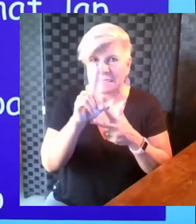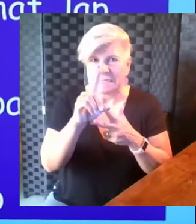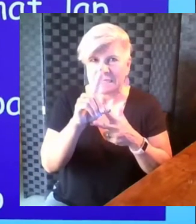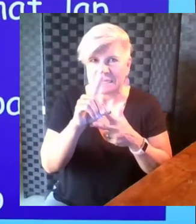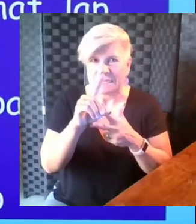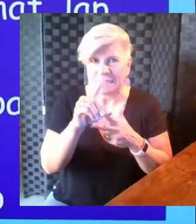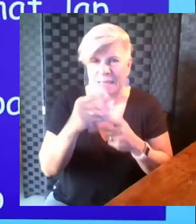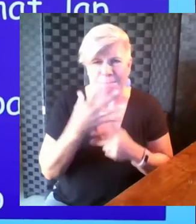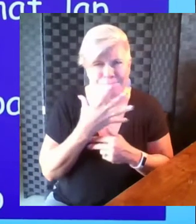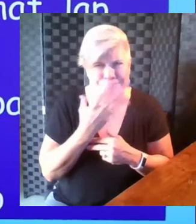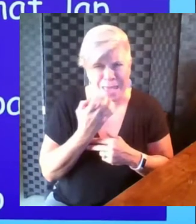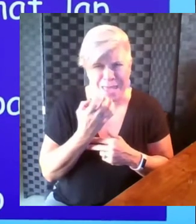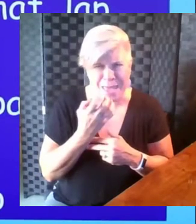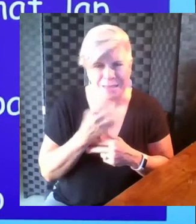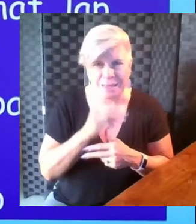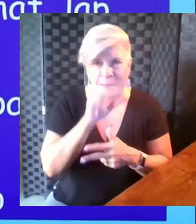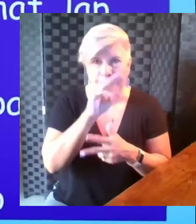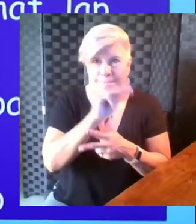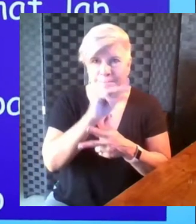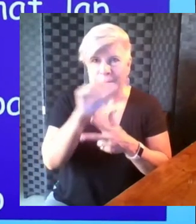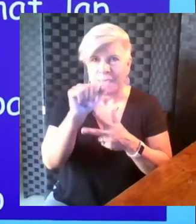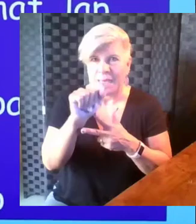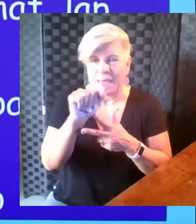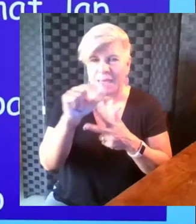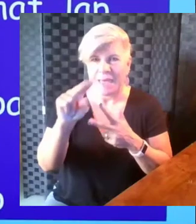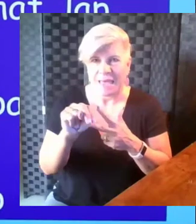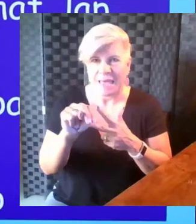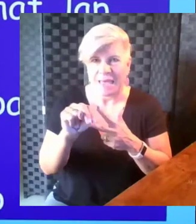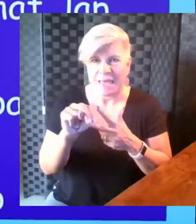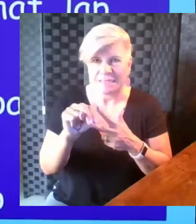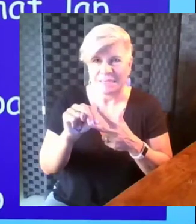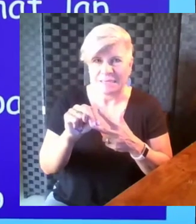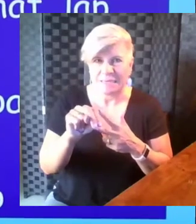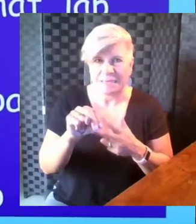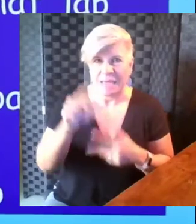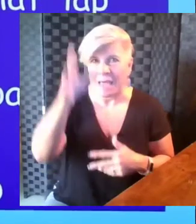Add, mad. An,